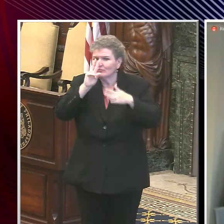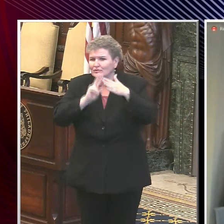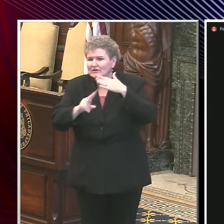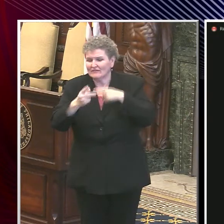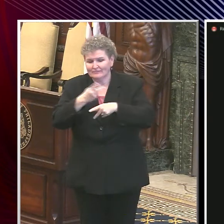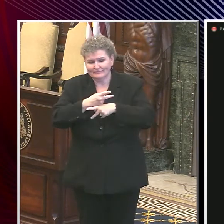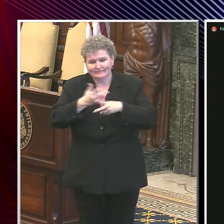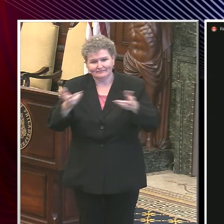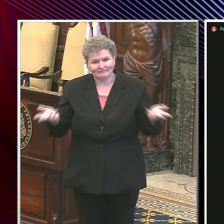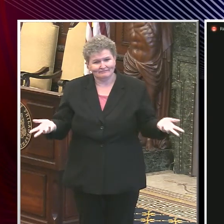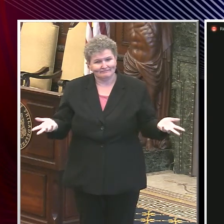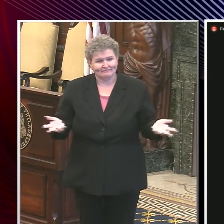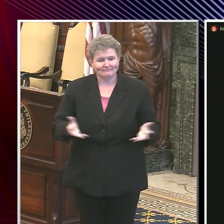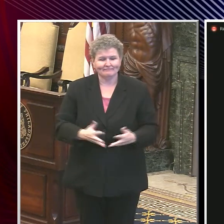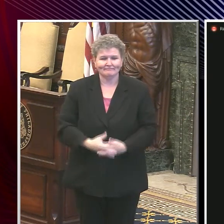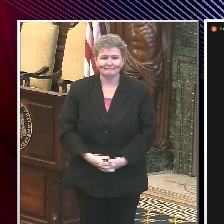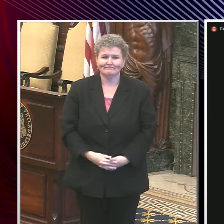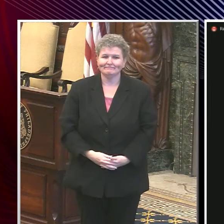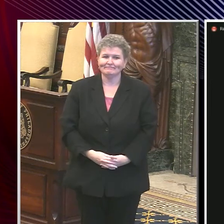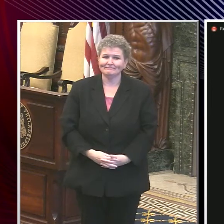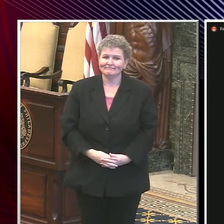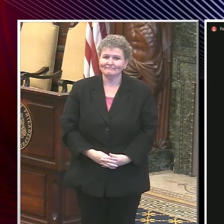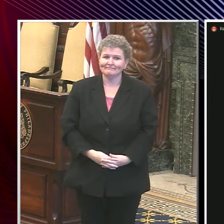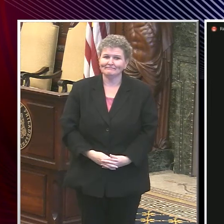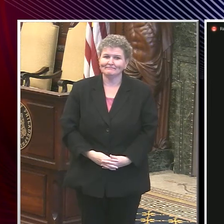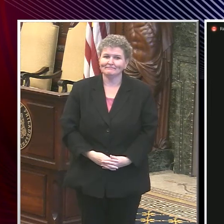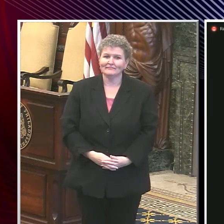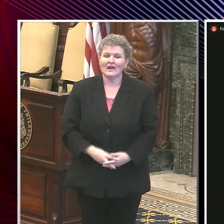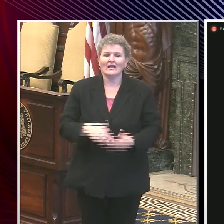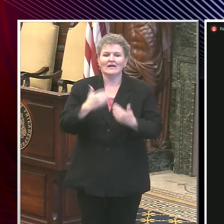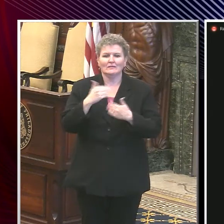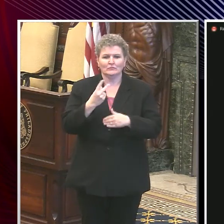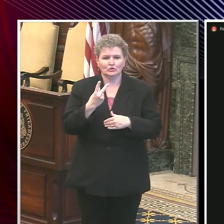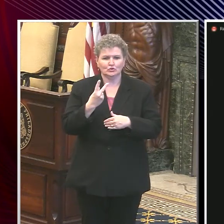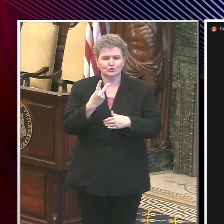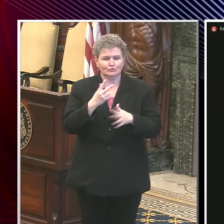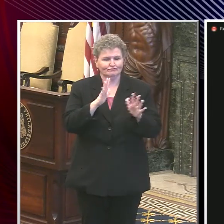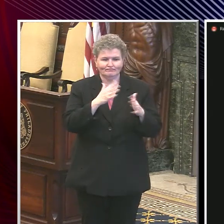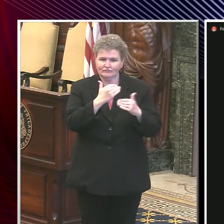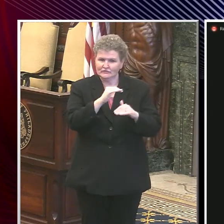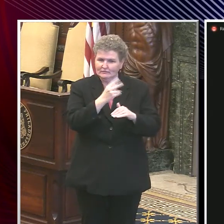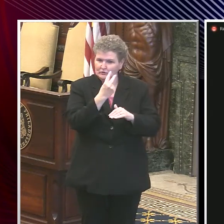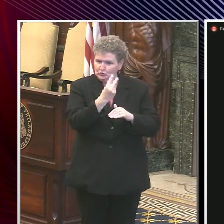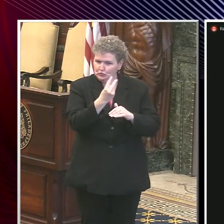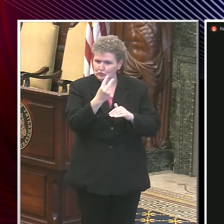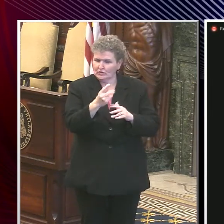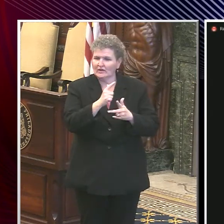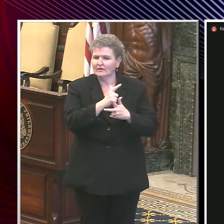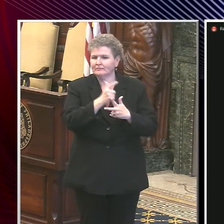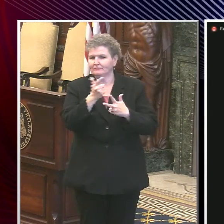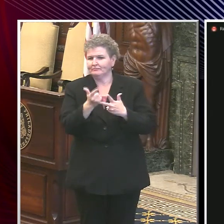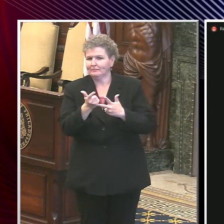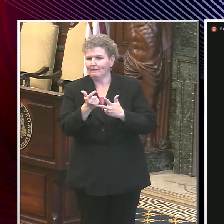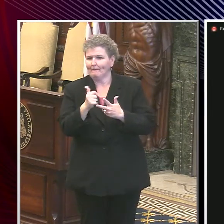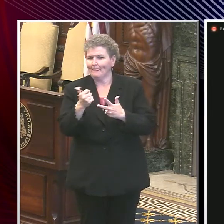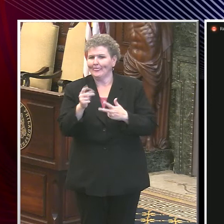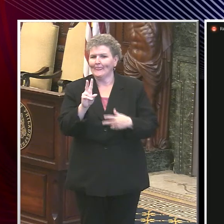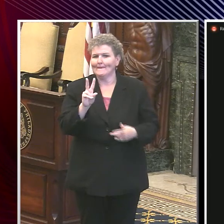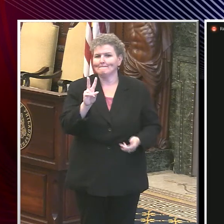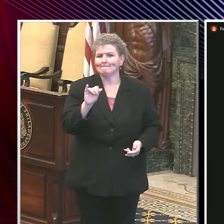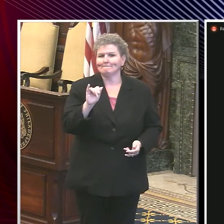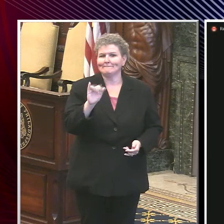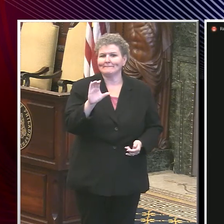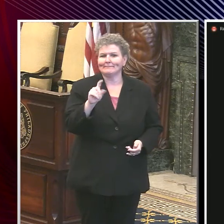Okay. Thank you, guys. We do have a limit of 2 questions for this round. So we're going to go now to Victor Fiorello